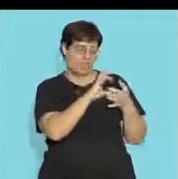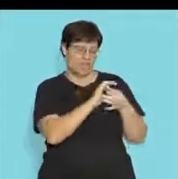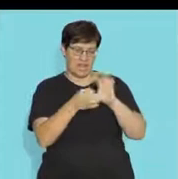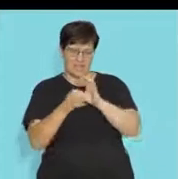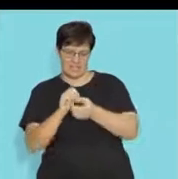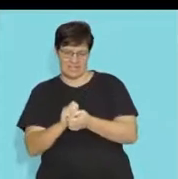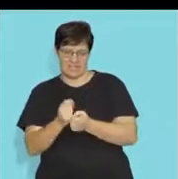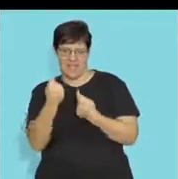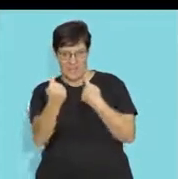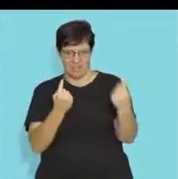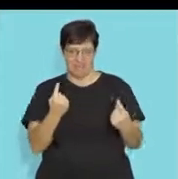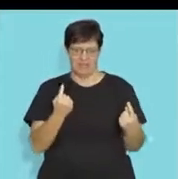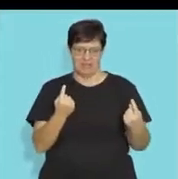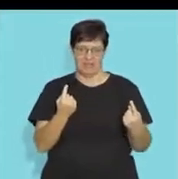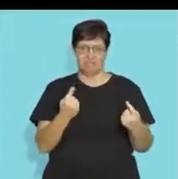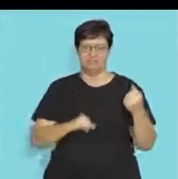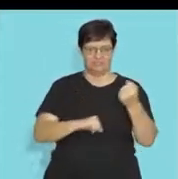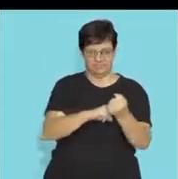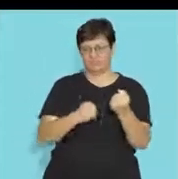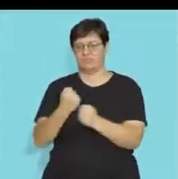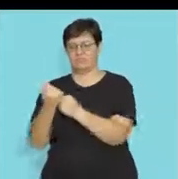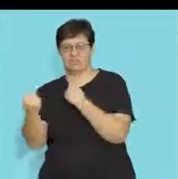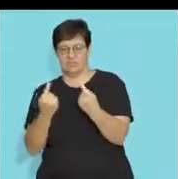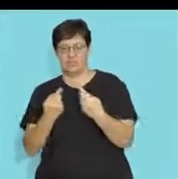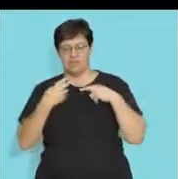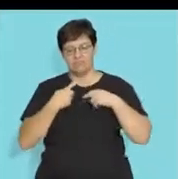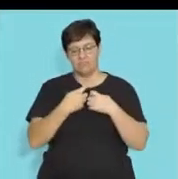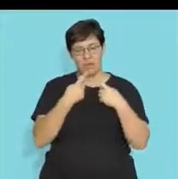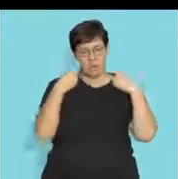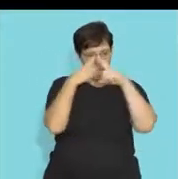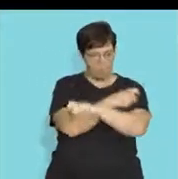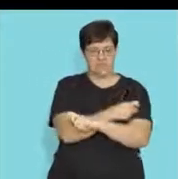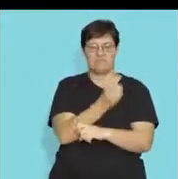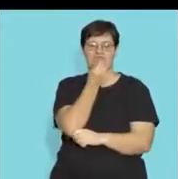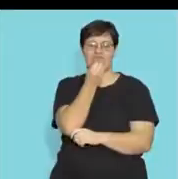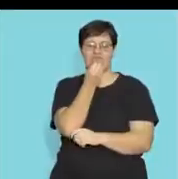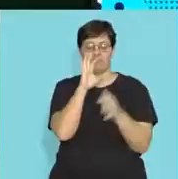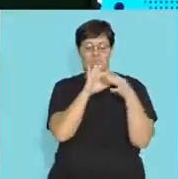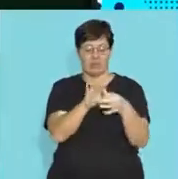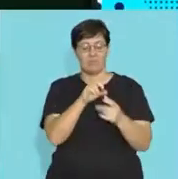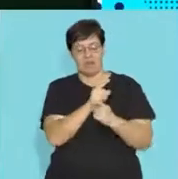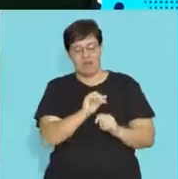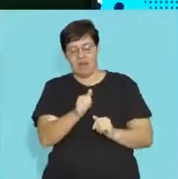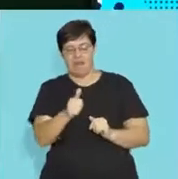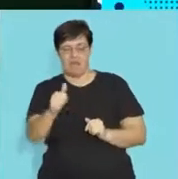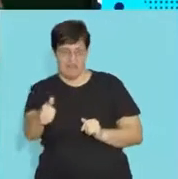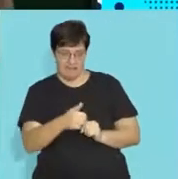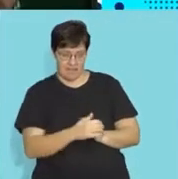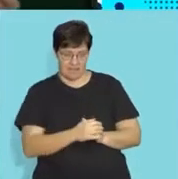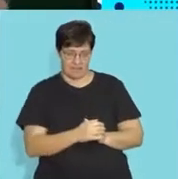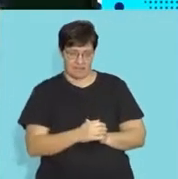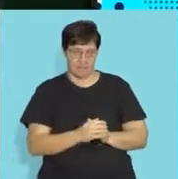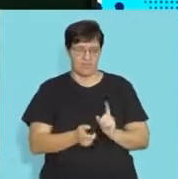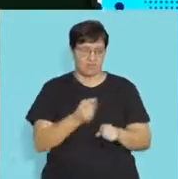food chains are linked together in a more complex feeding relationships. So food chains show